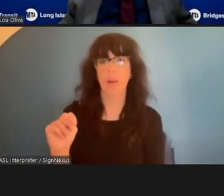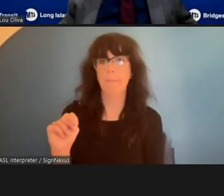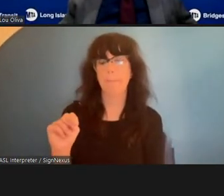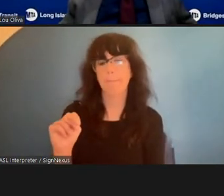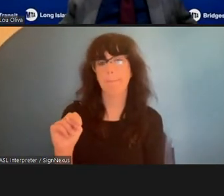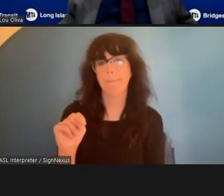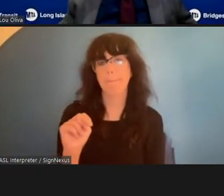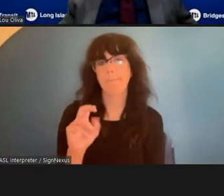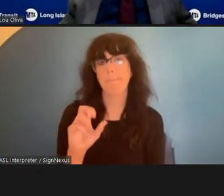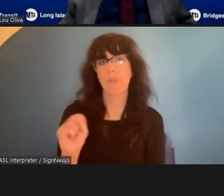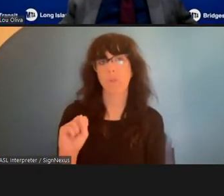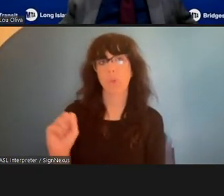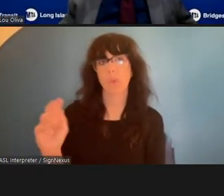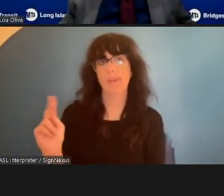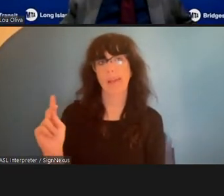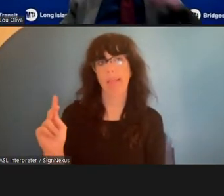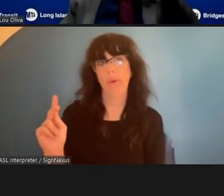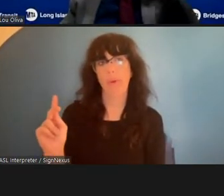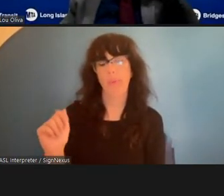stuart keller